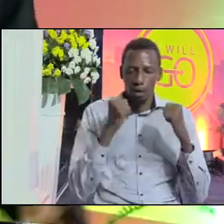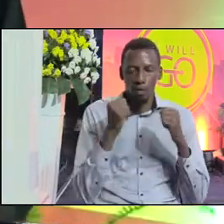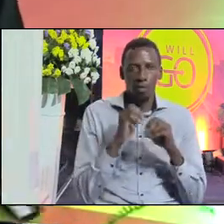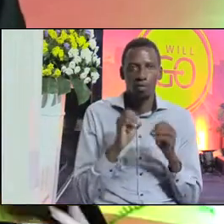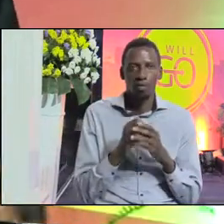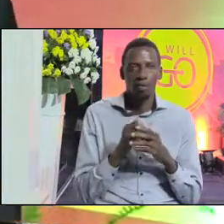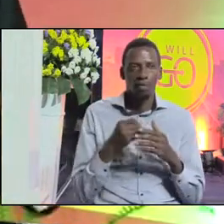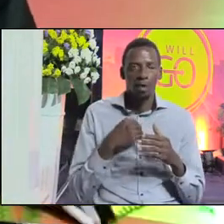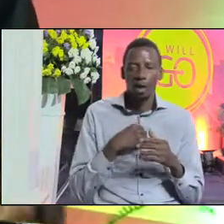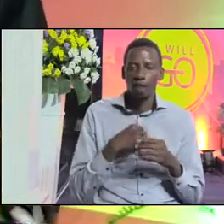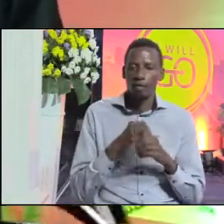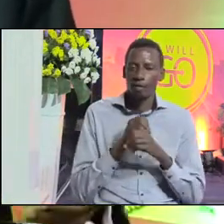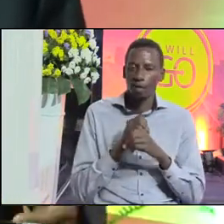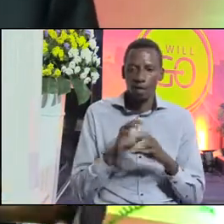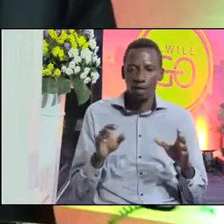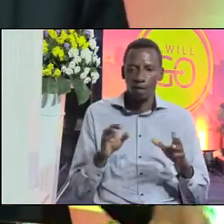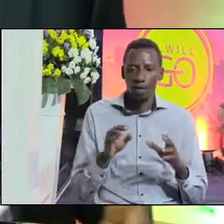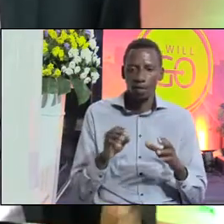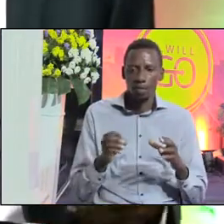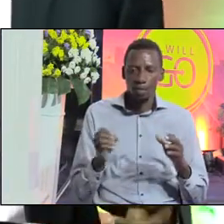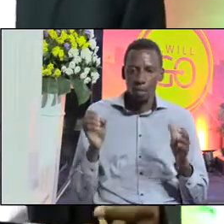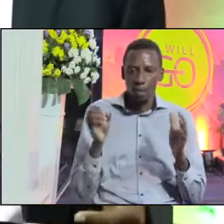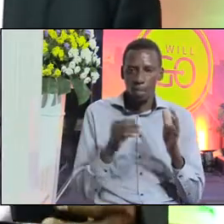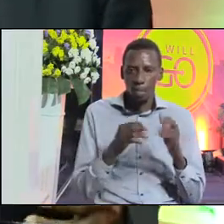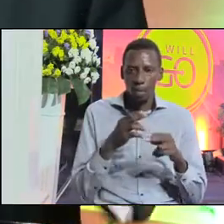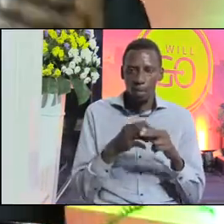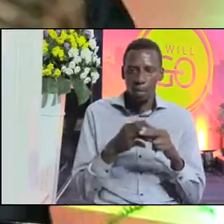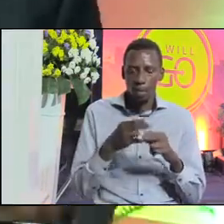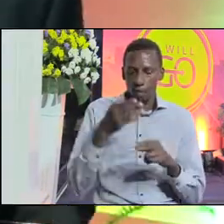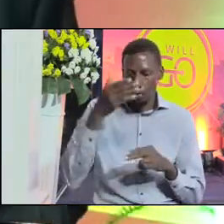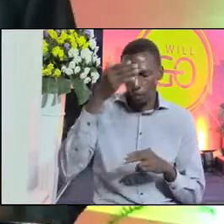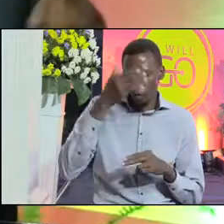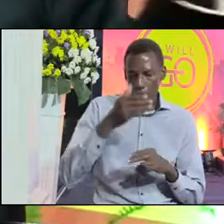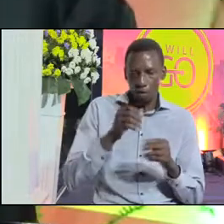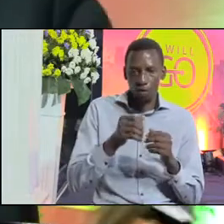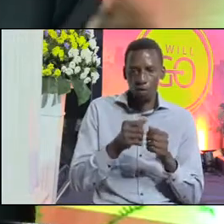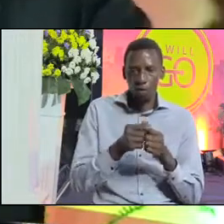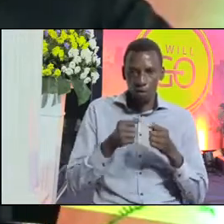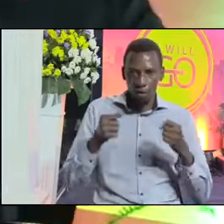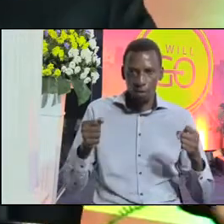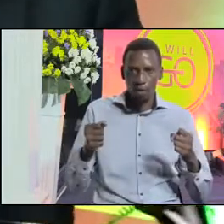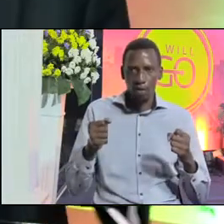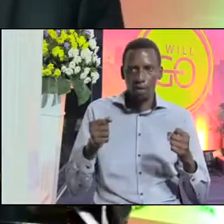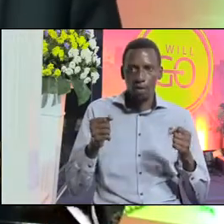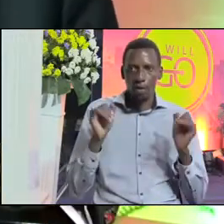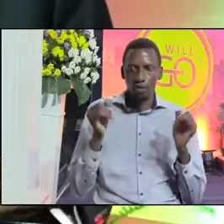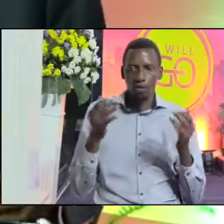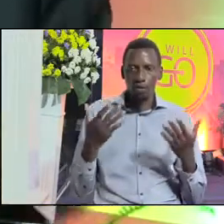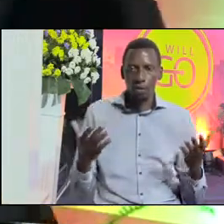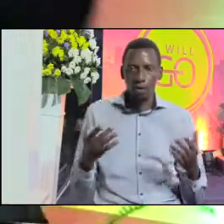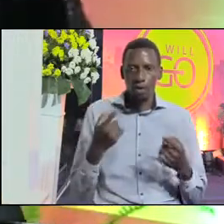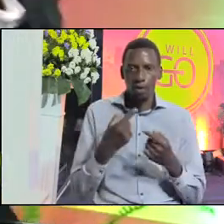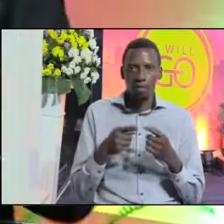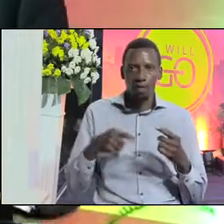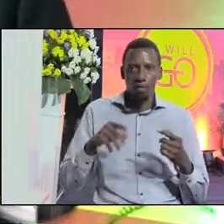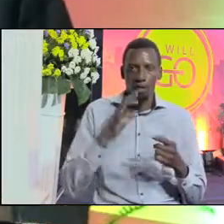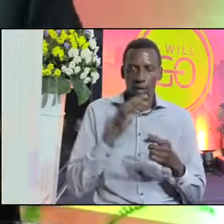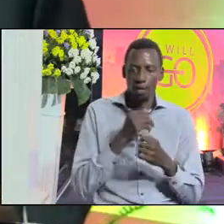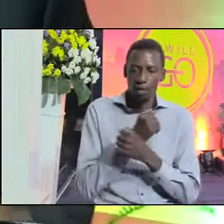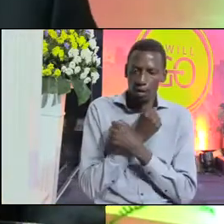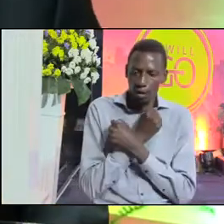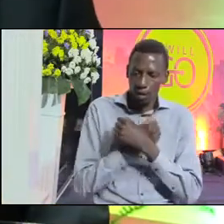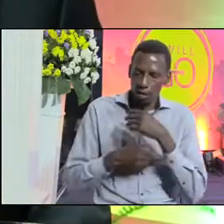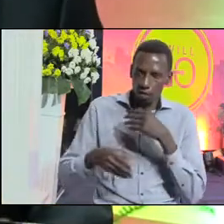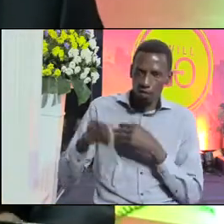have anything to put our name on the front page of the newspaper, but we are the beloved of God, called to